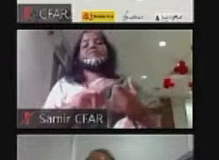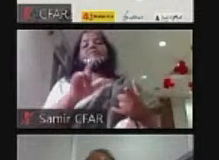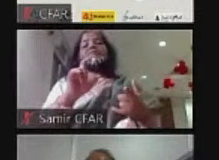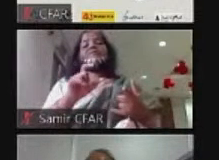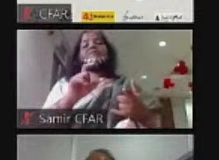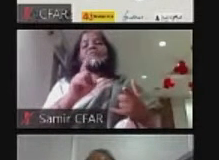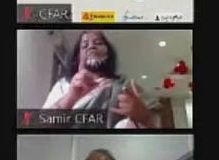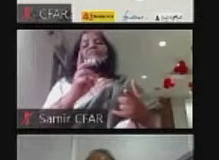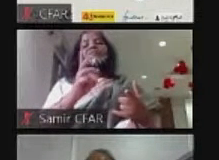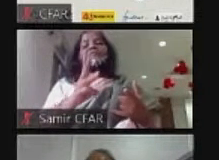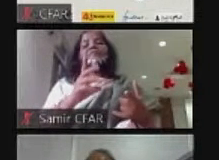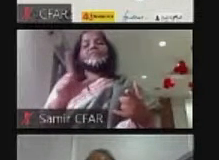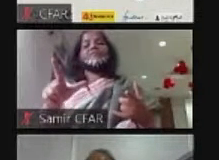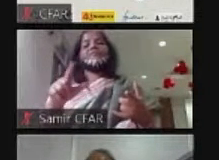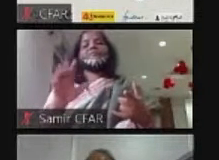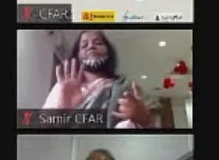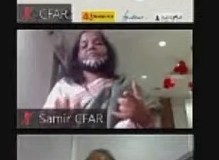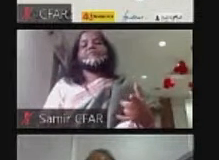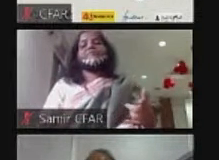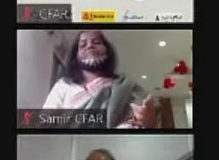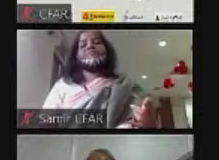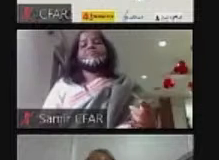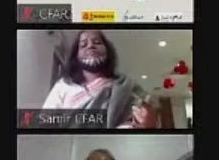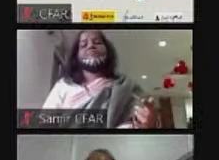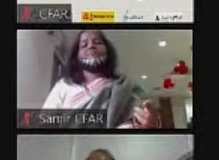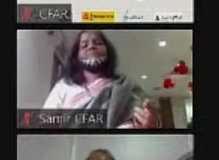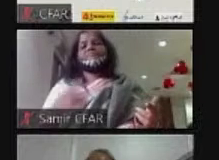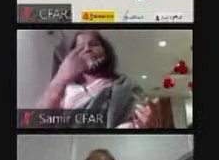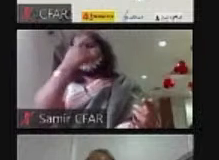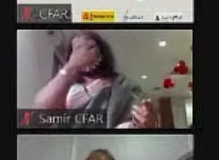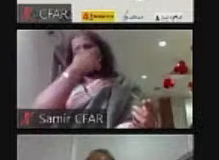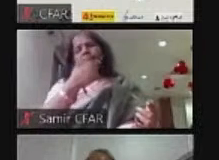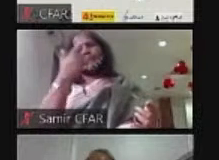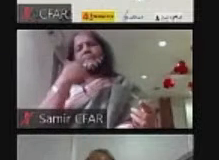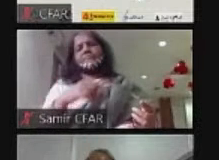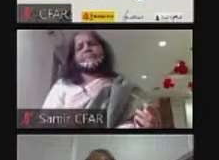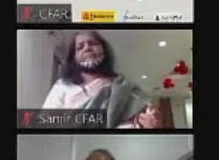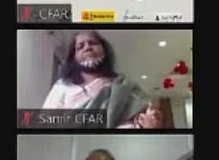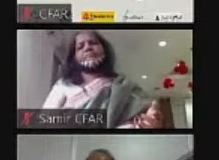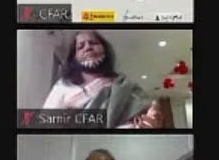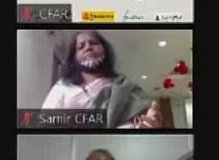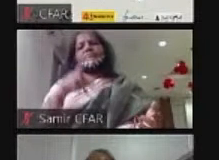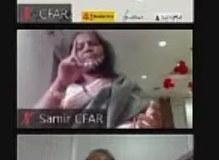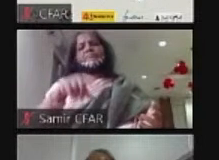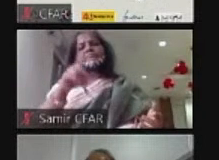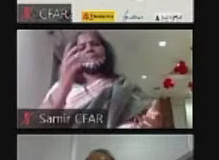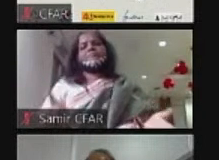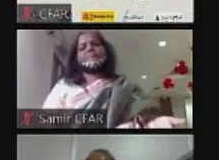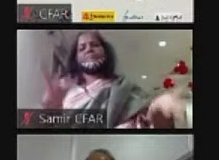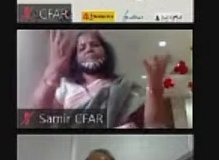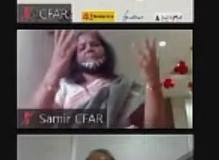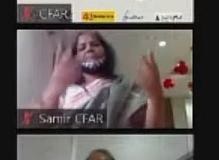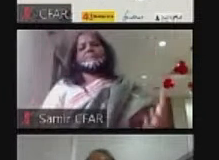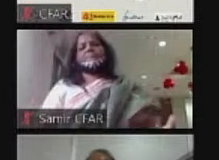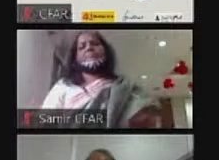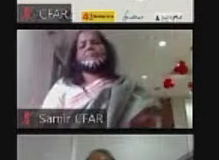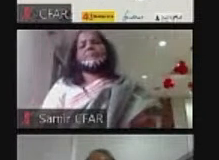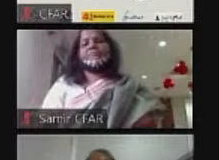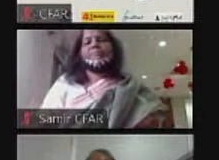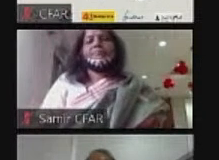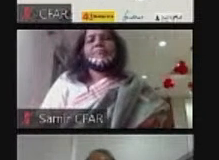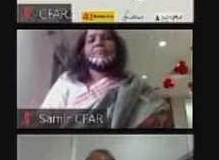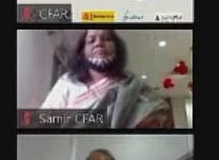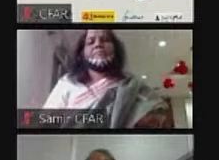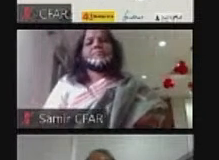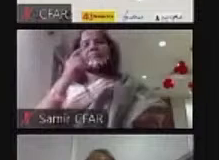provisions, even Section 35B, 37B, have recognized that all of these poverty